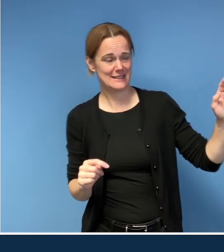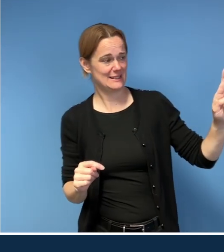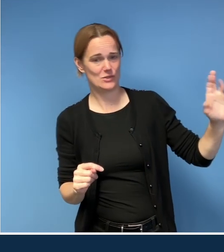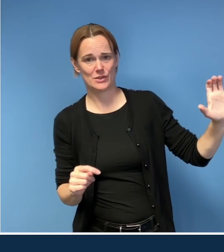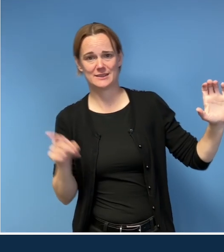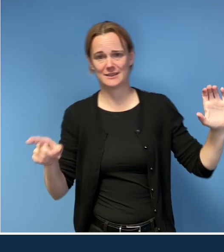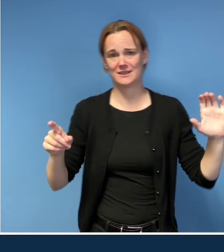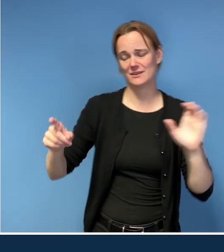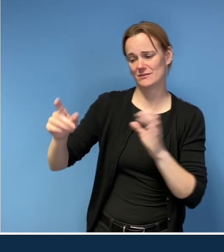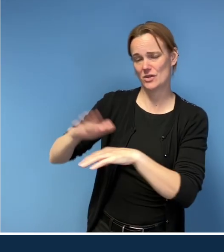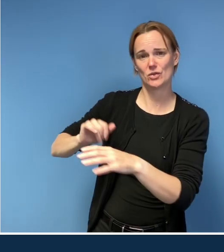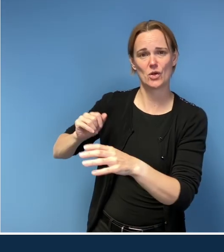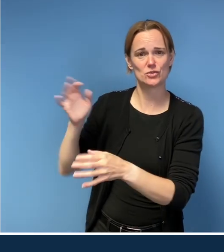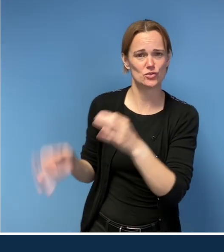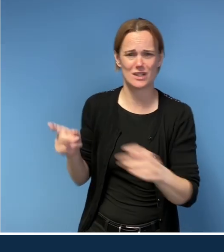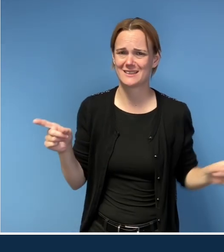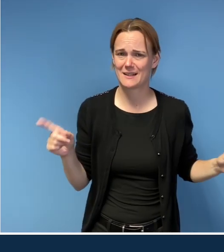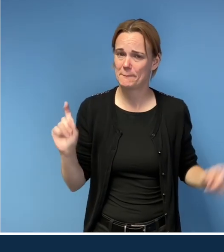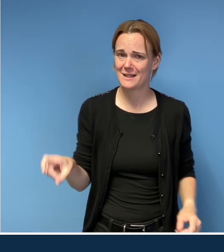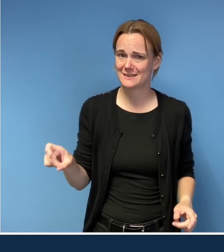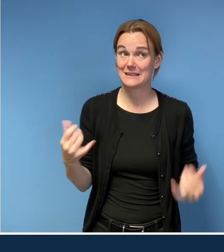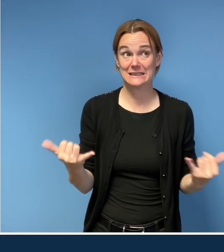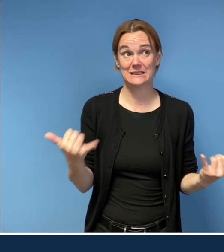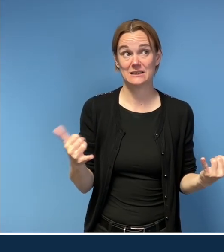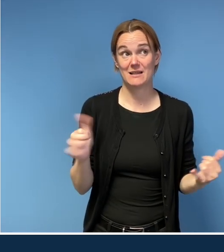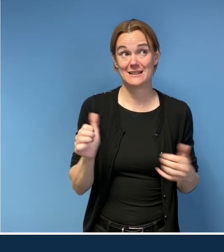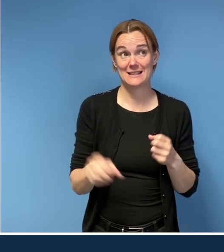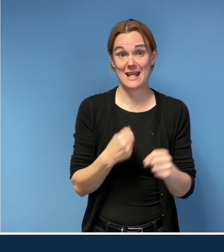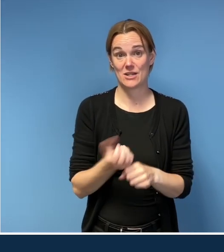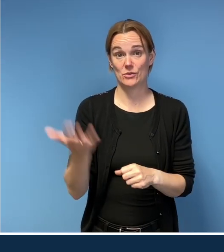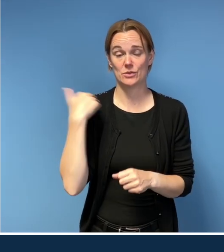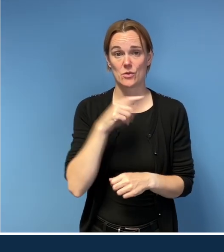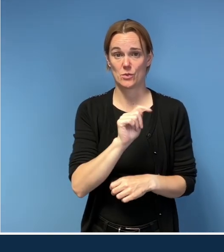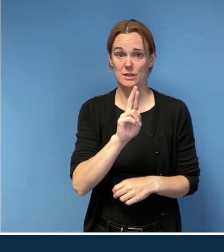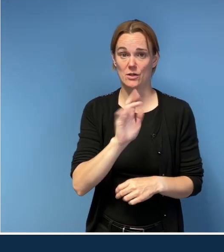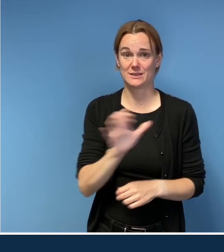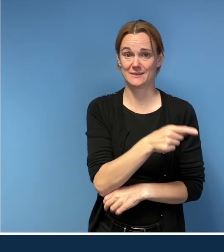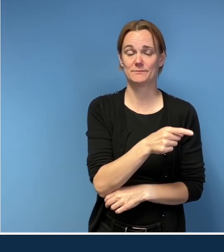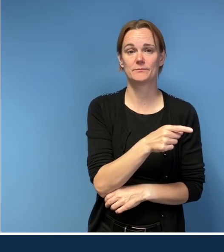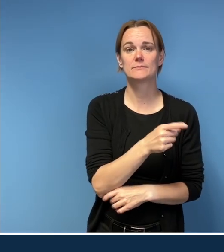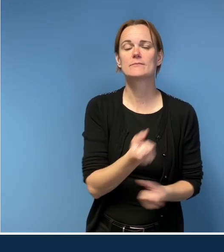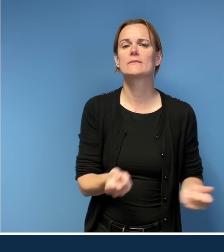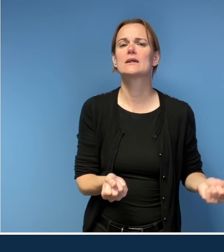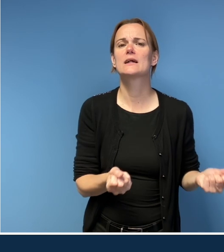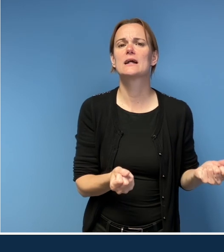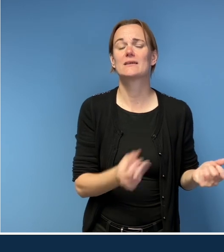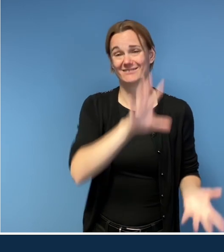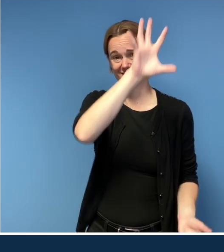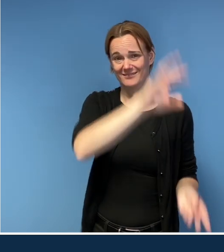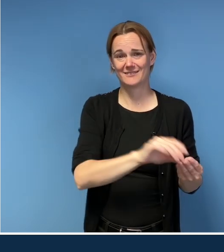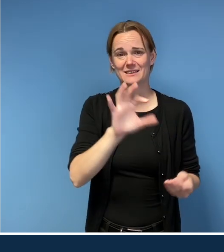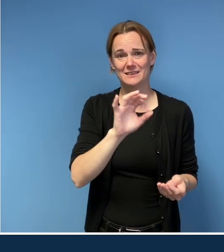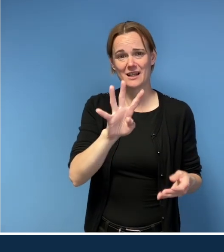justice. You know, to date, we're coming on a decade, I think, since the TRC launch, and I think not even 10% of the